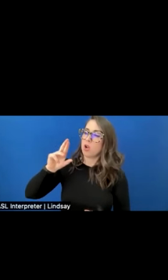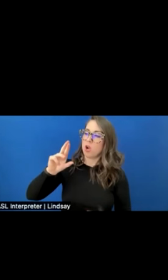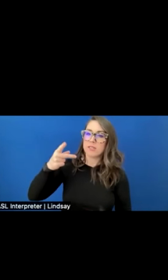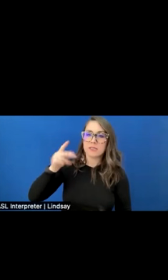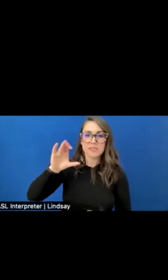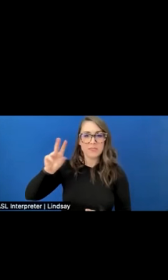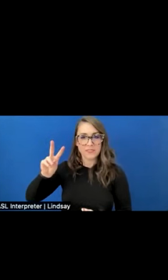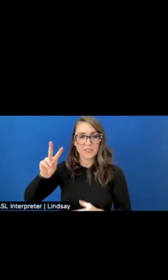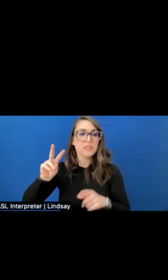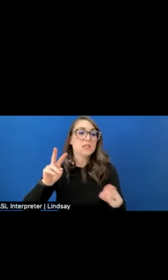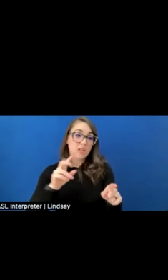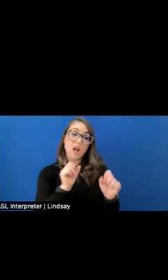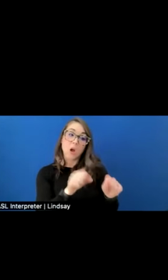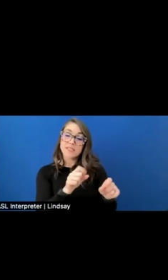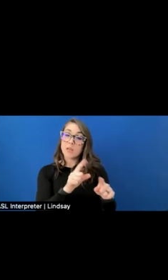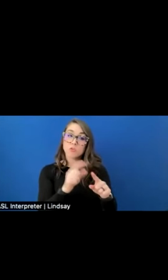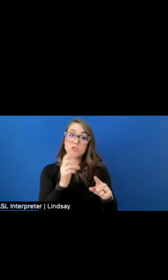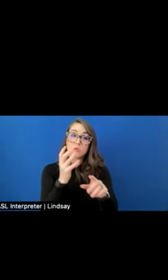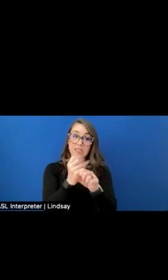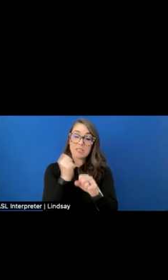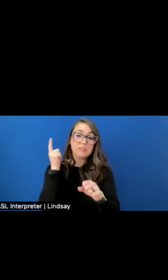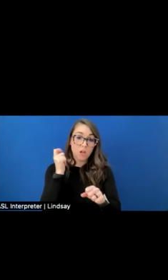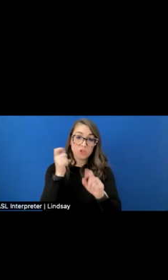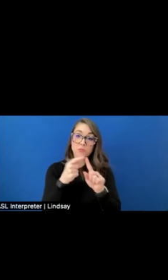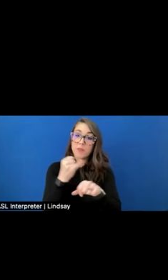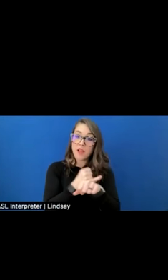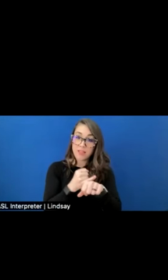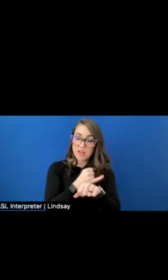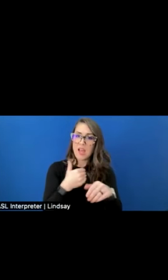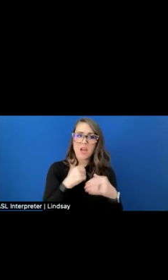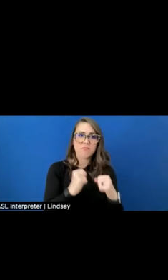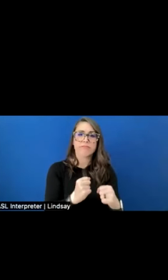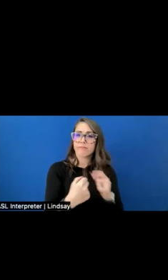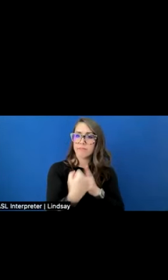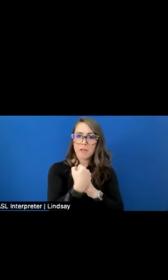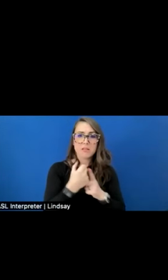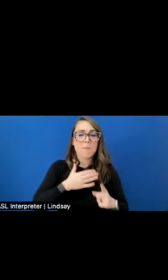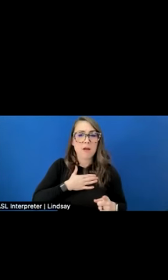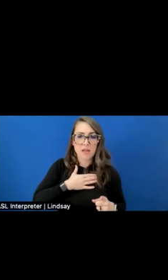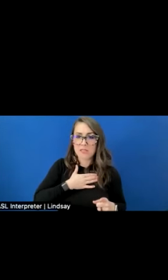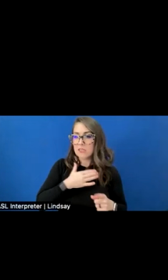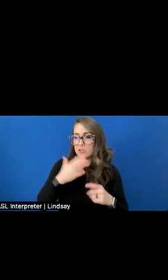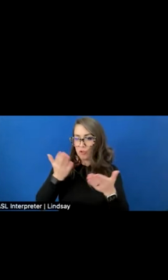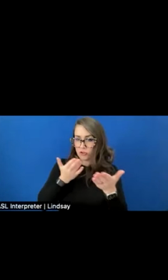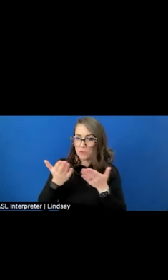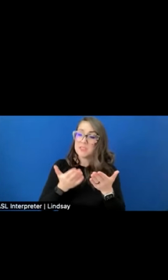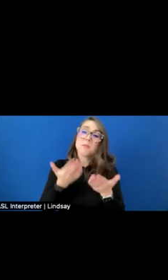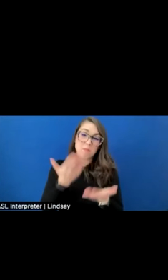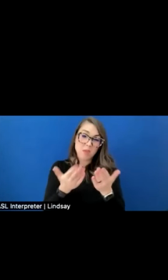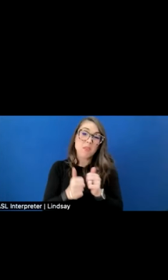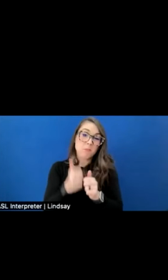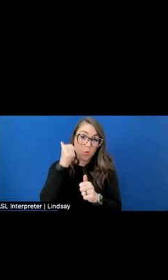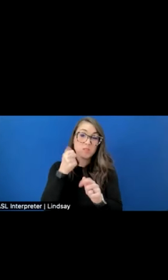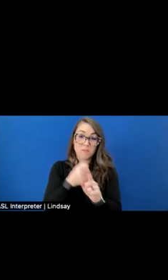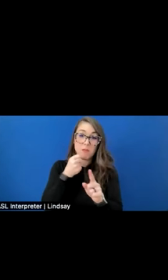from the island, a scholarship. It had a profound impact on my service, probably the most impactful thing. I wanted to continue doing